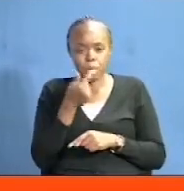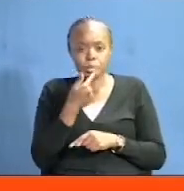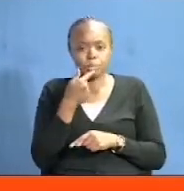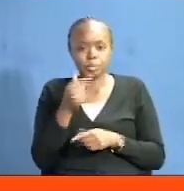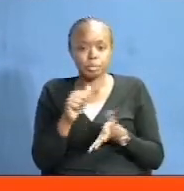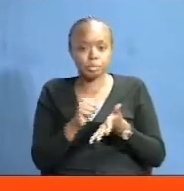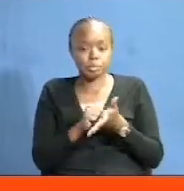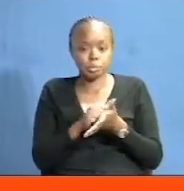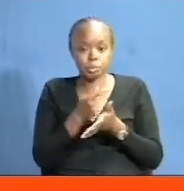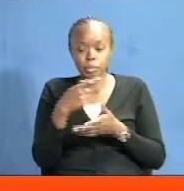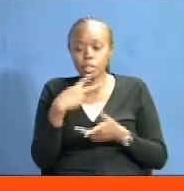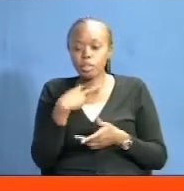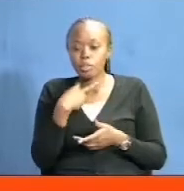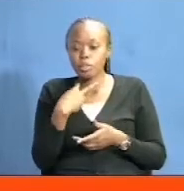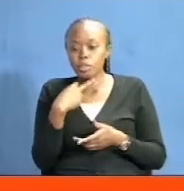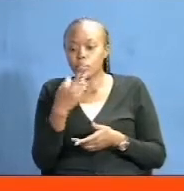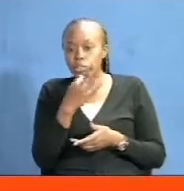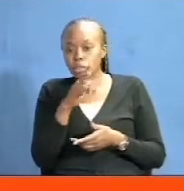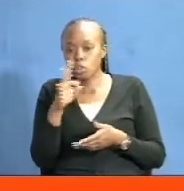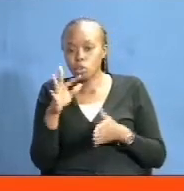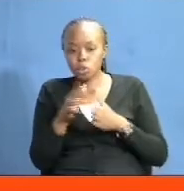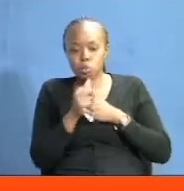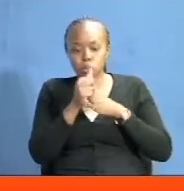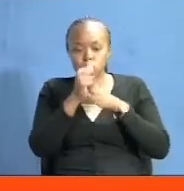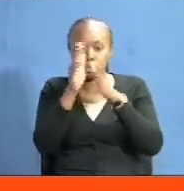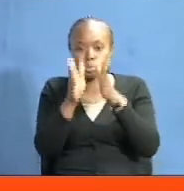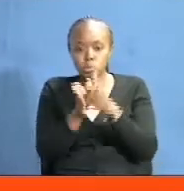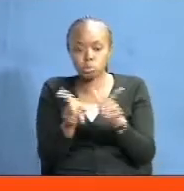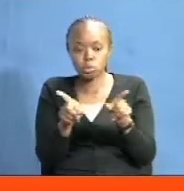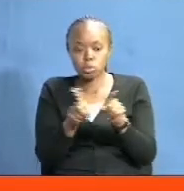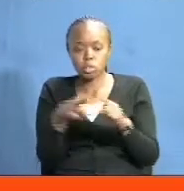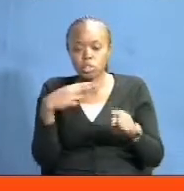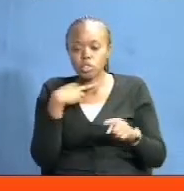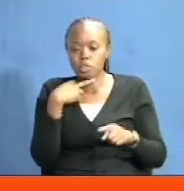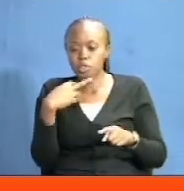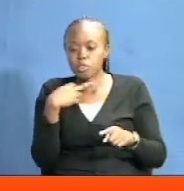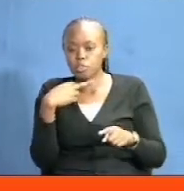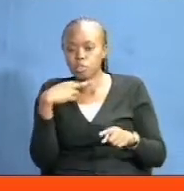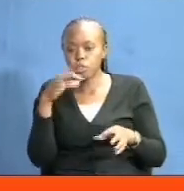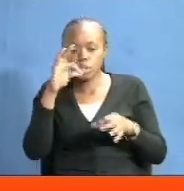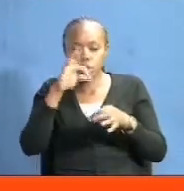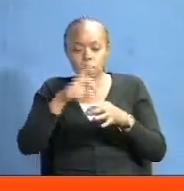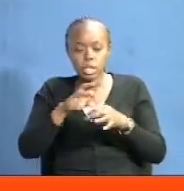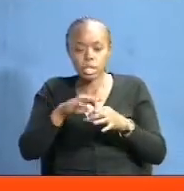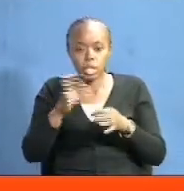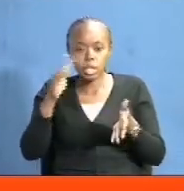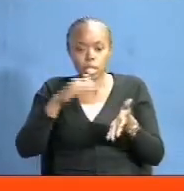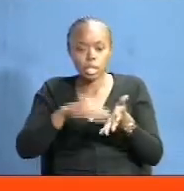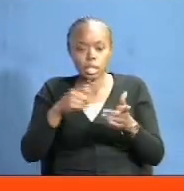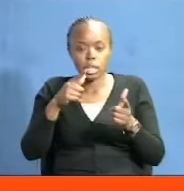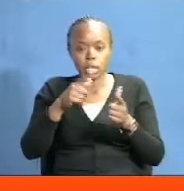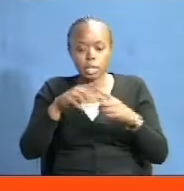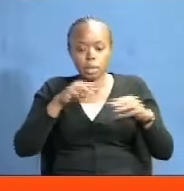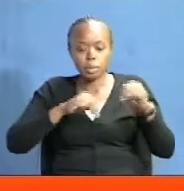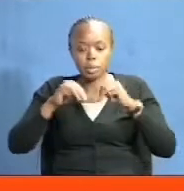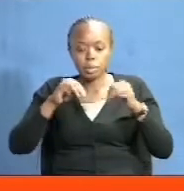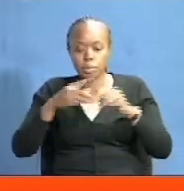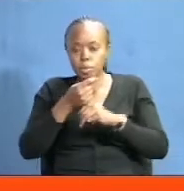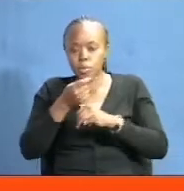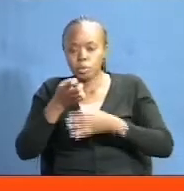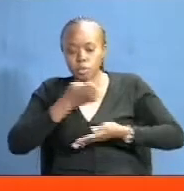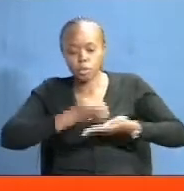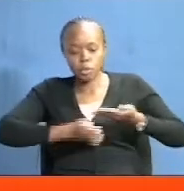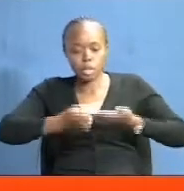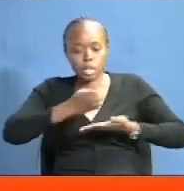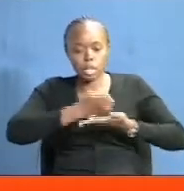that the voice of the students' leadership, the voice of students count when it comes to matters of the economy, matters